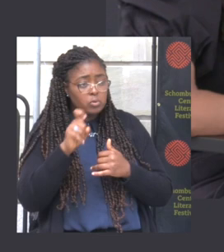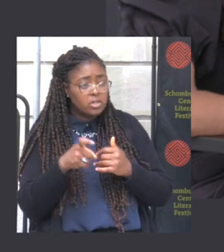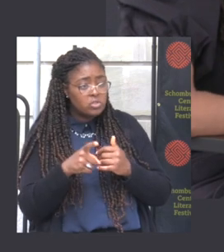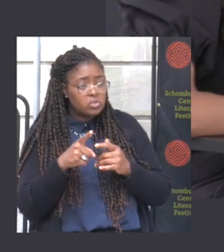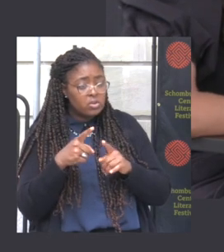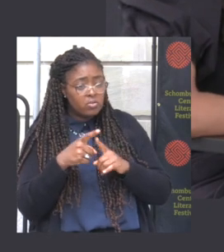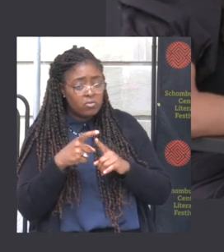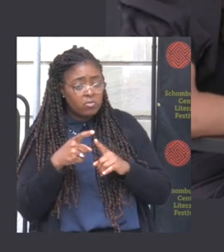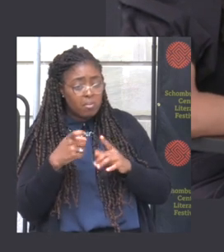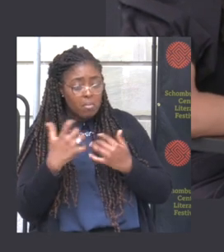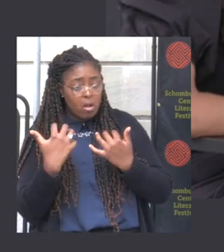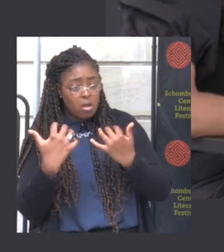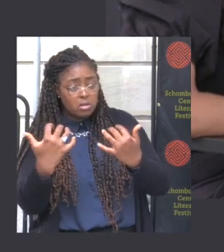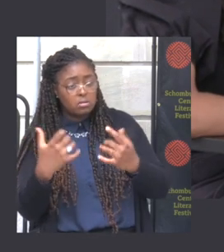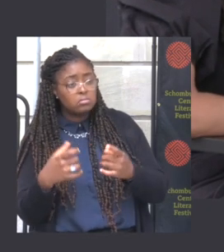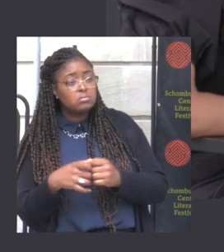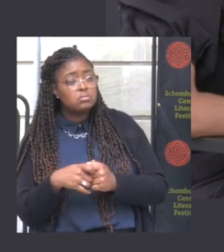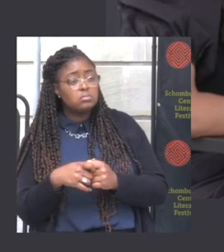the front.